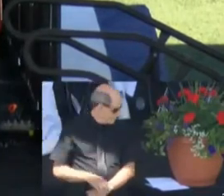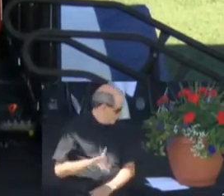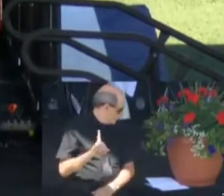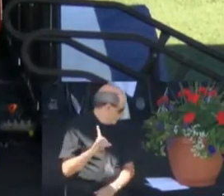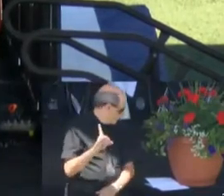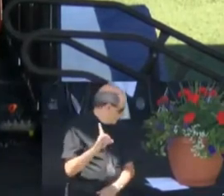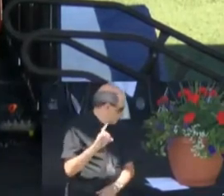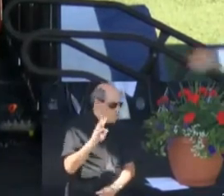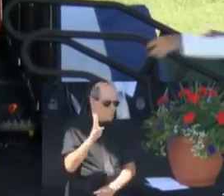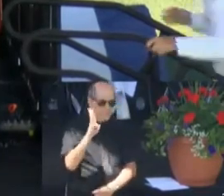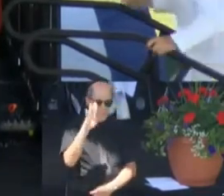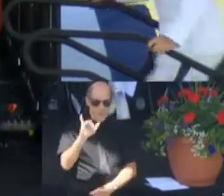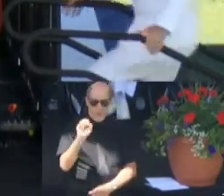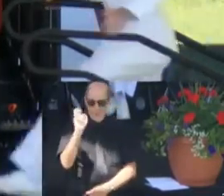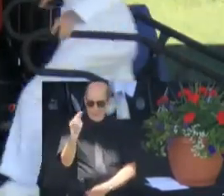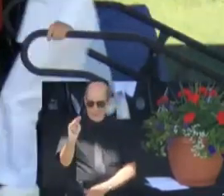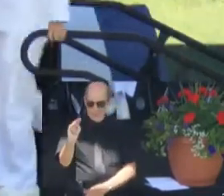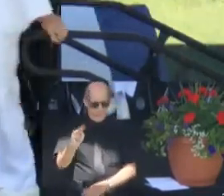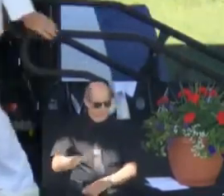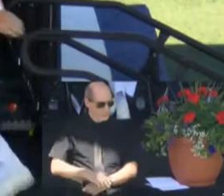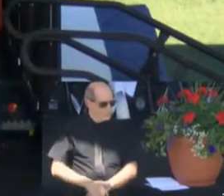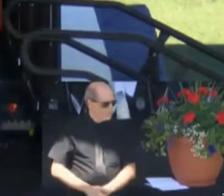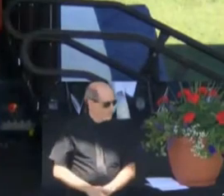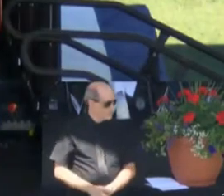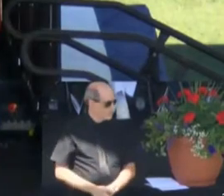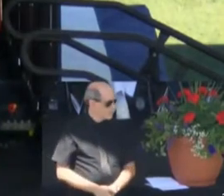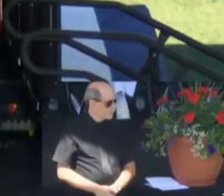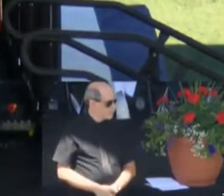Bryson Keithley Campbell.